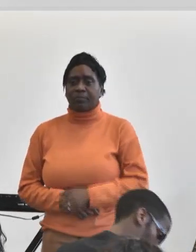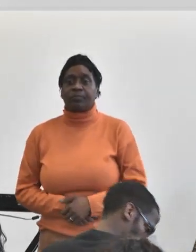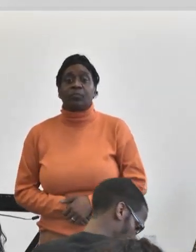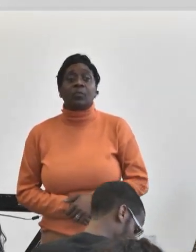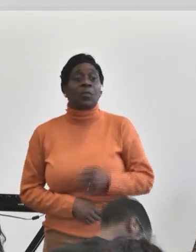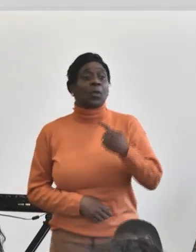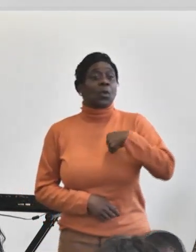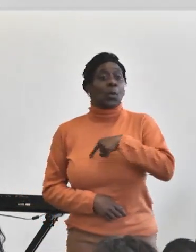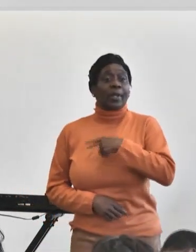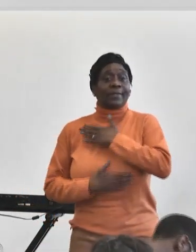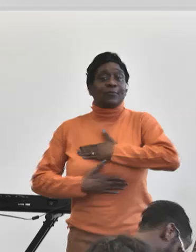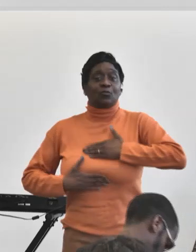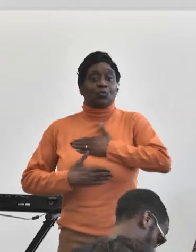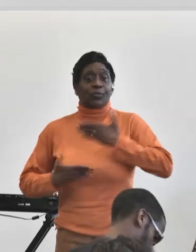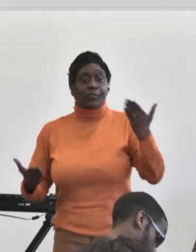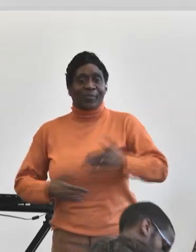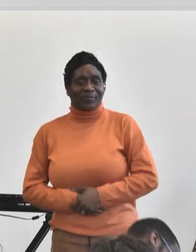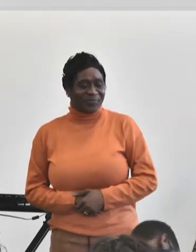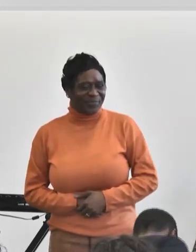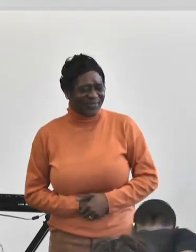Well, we've enjoyed